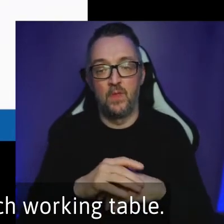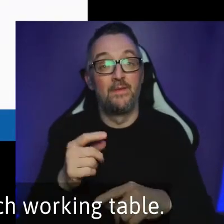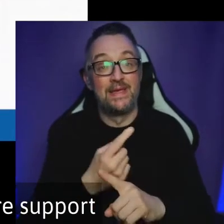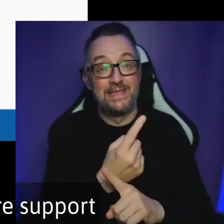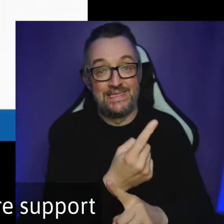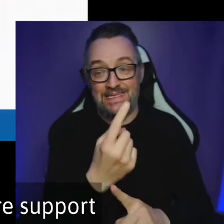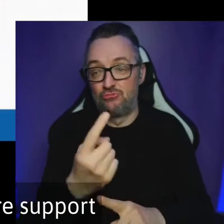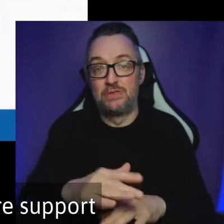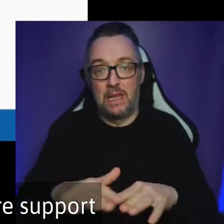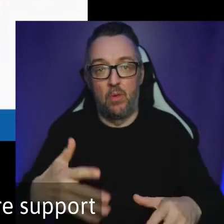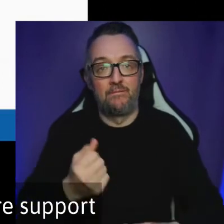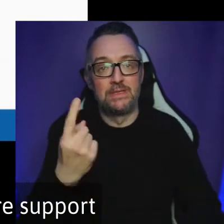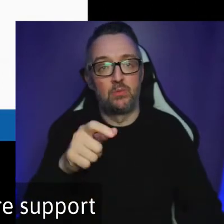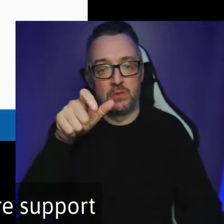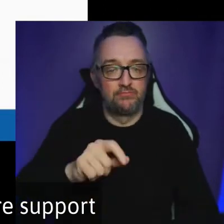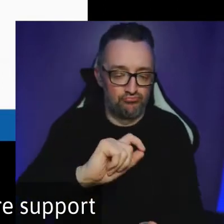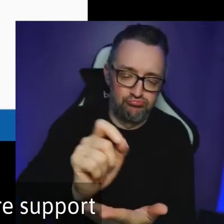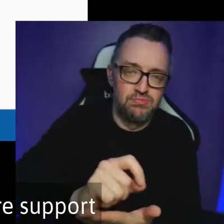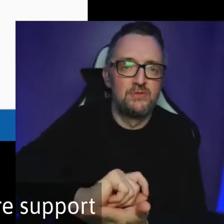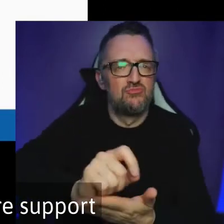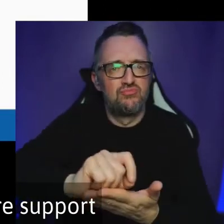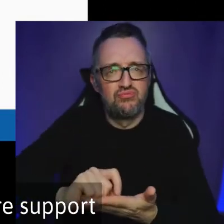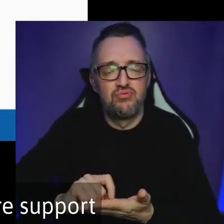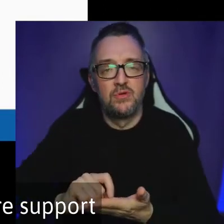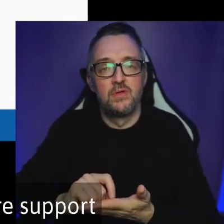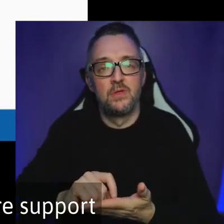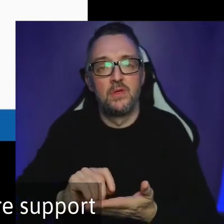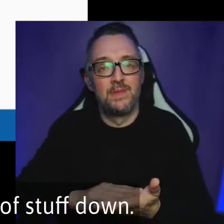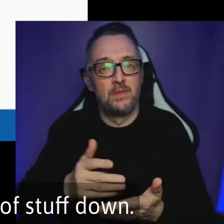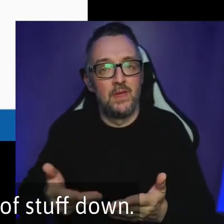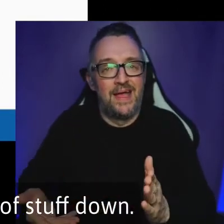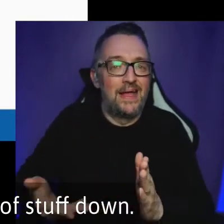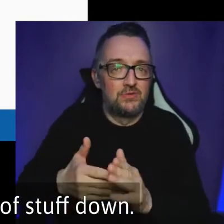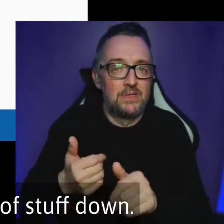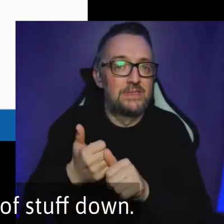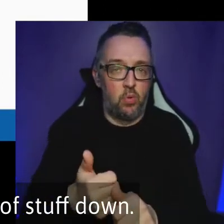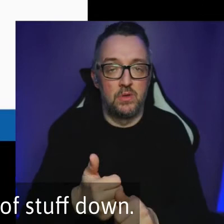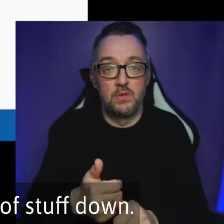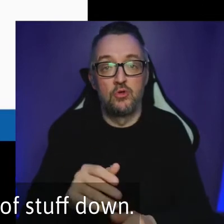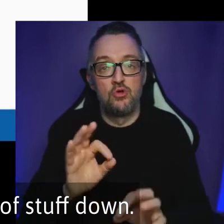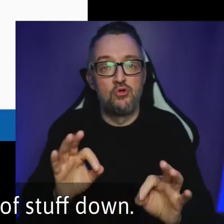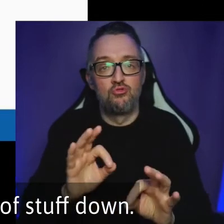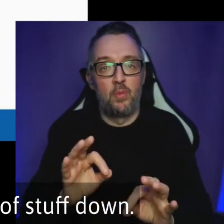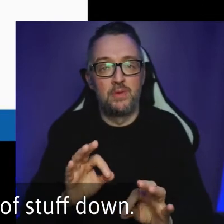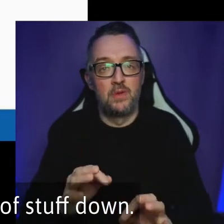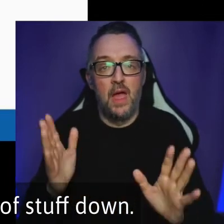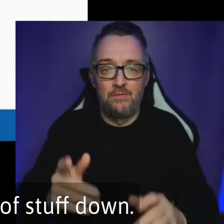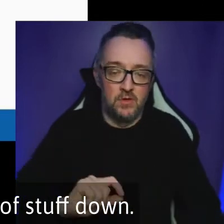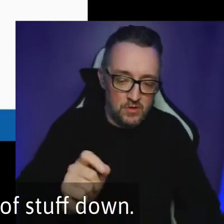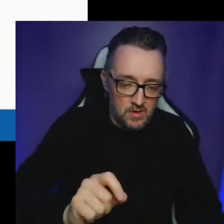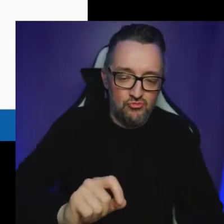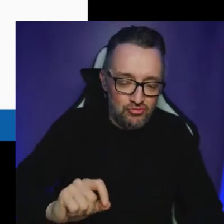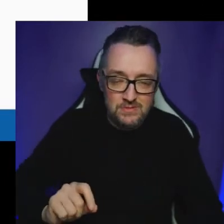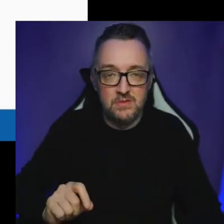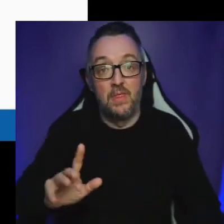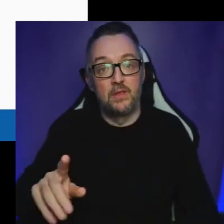working table. So we kind of made sure that there was a lot more support and that nobody was having to kind of write lots of stuff down.